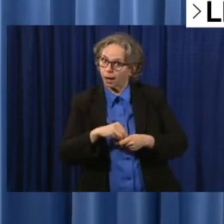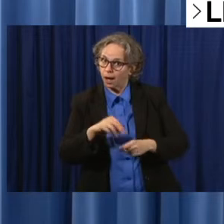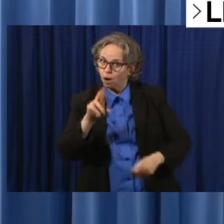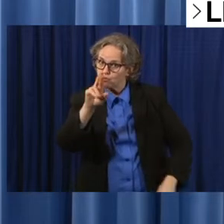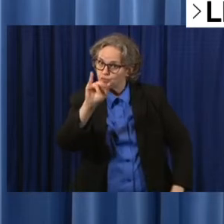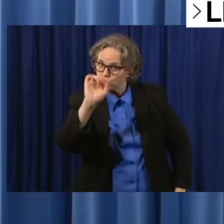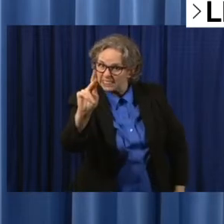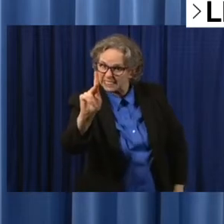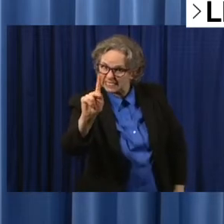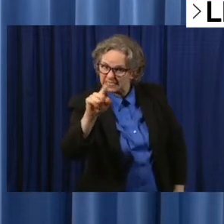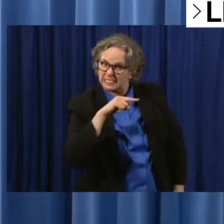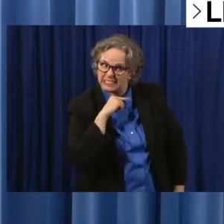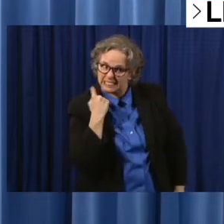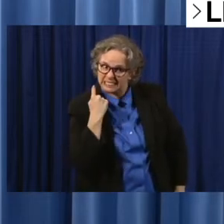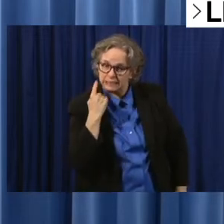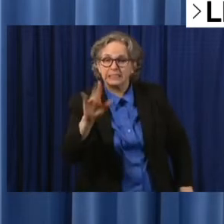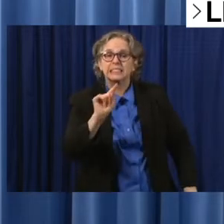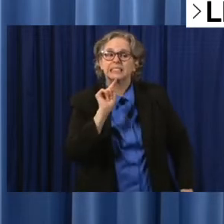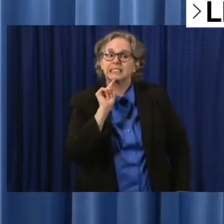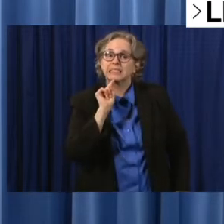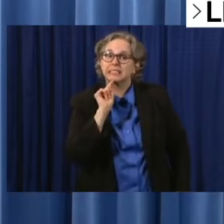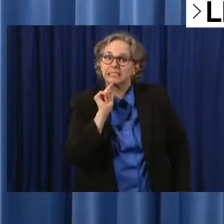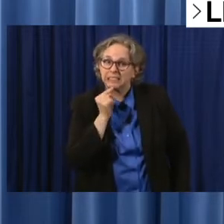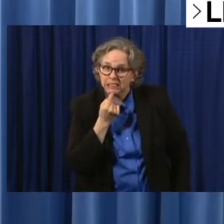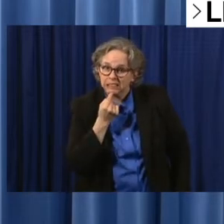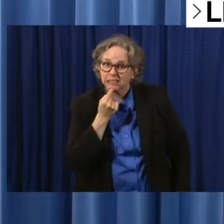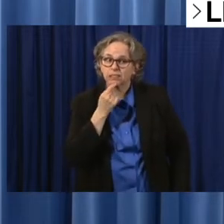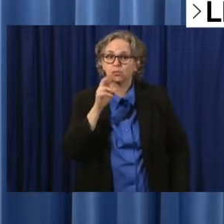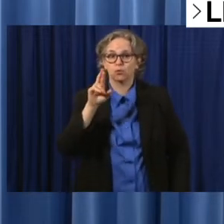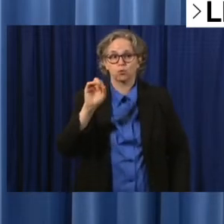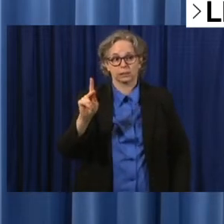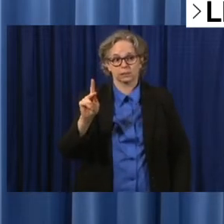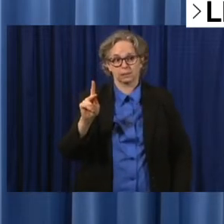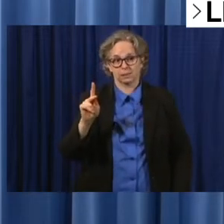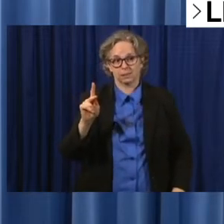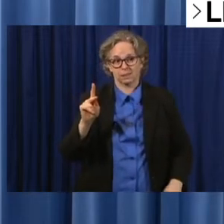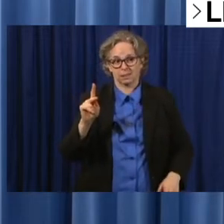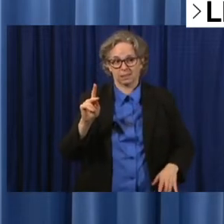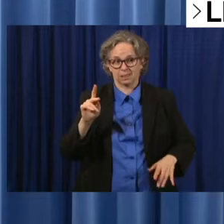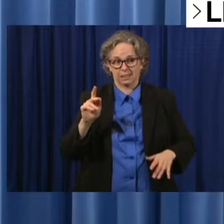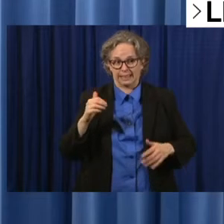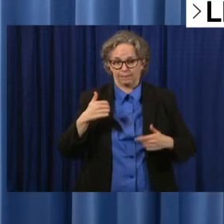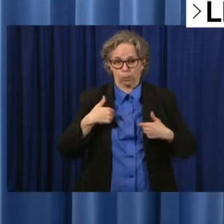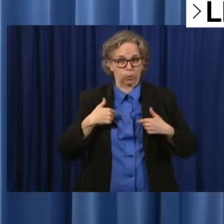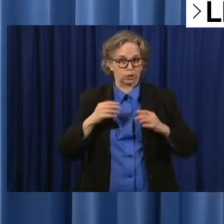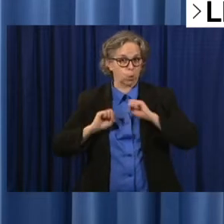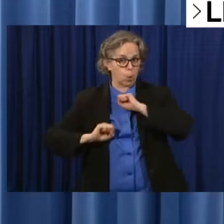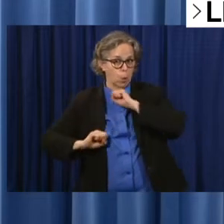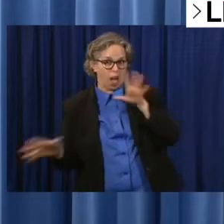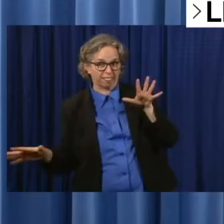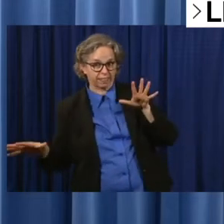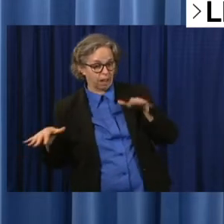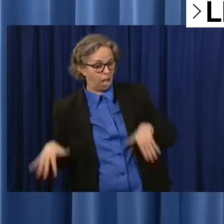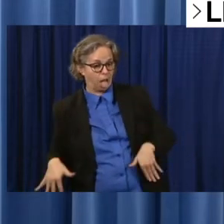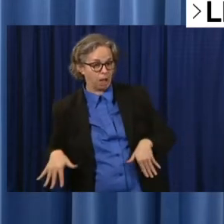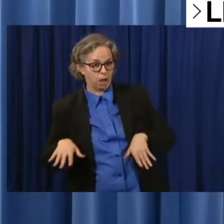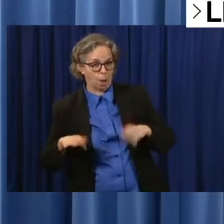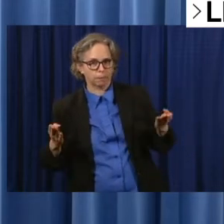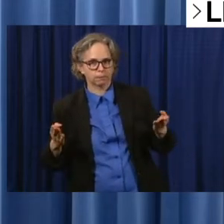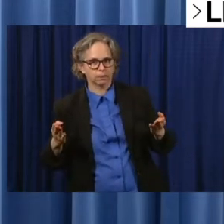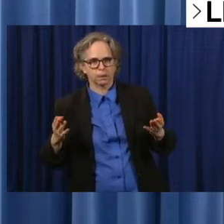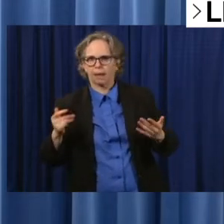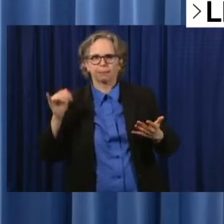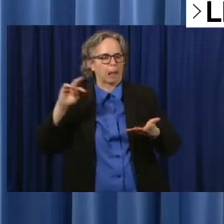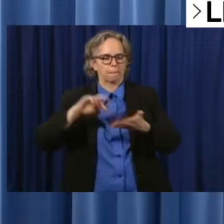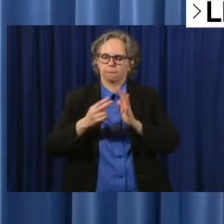risk, but there are also significant risk if we do not open up, and we've talked about those